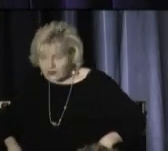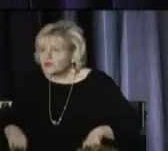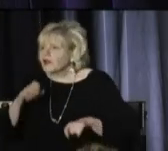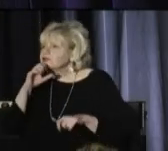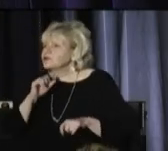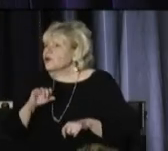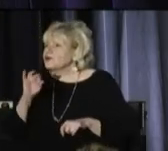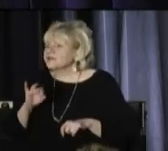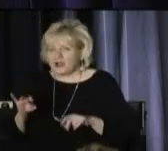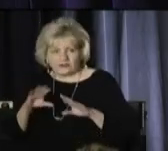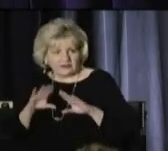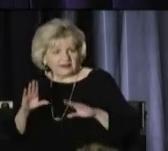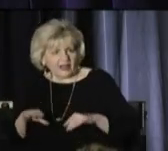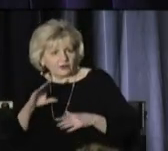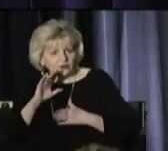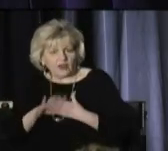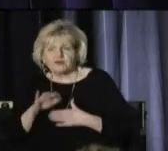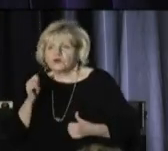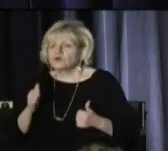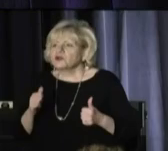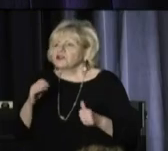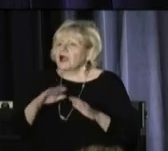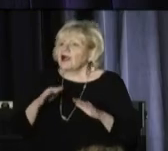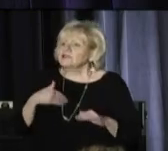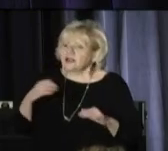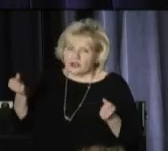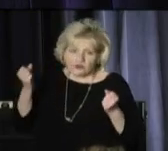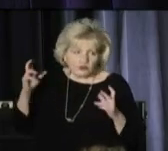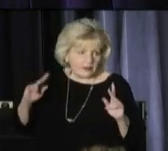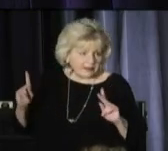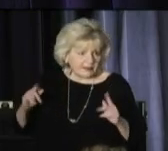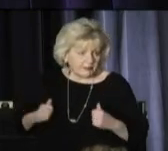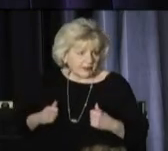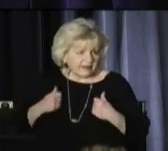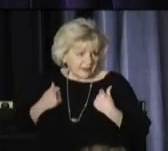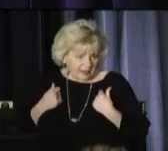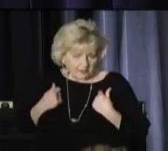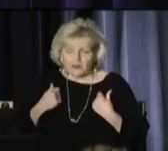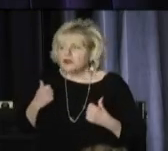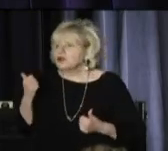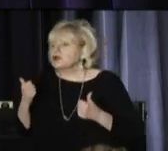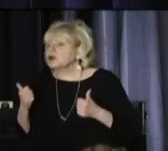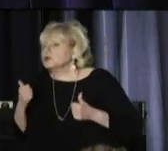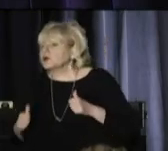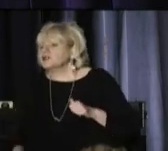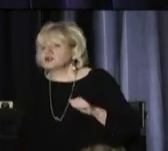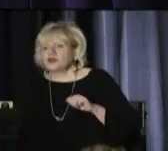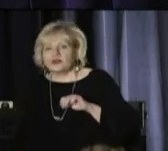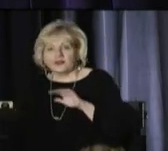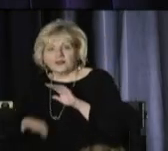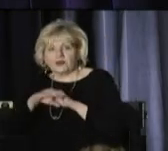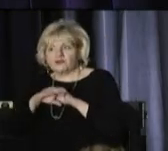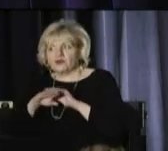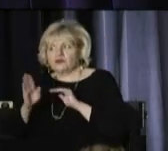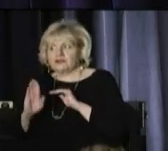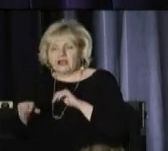housewife. We knew which houses had too many people living in them and which thresholds never to cross because of frequent physical